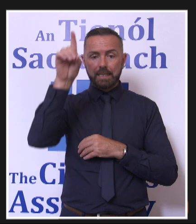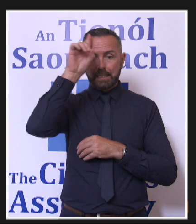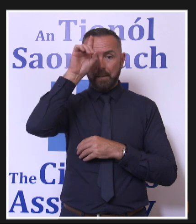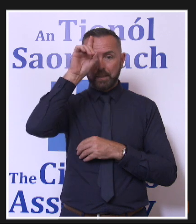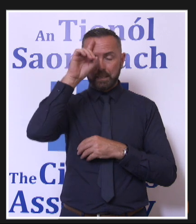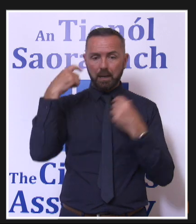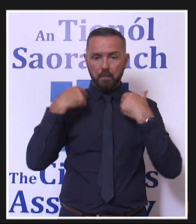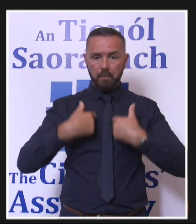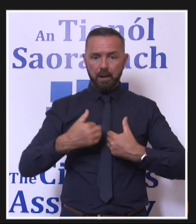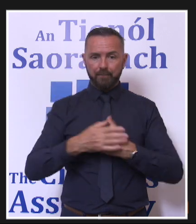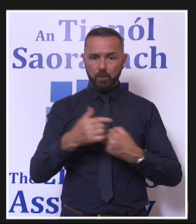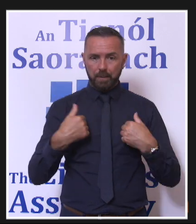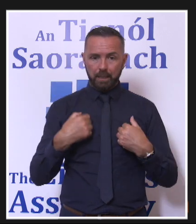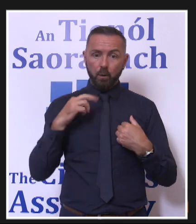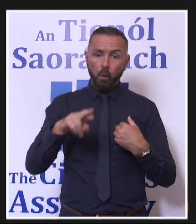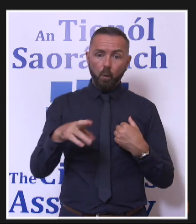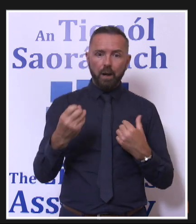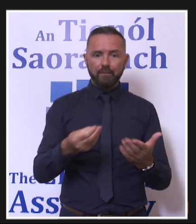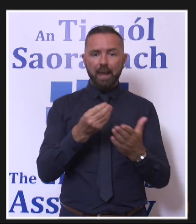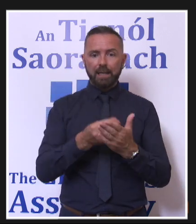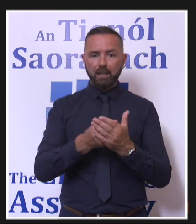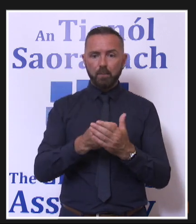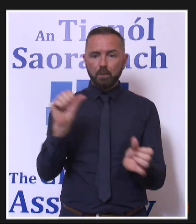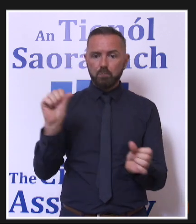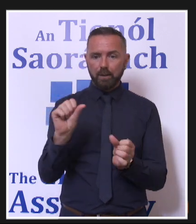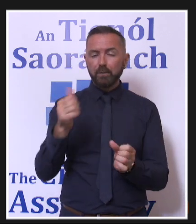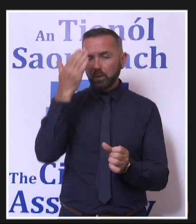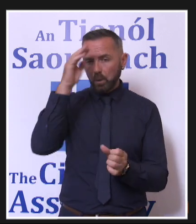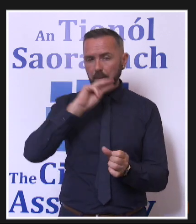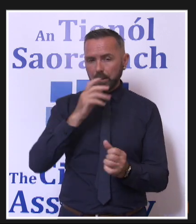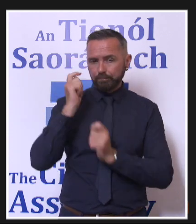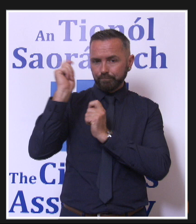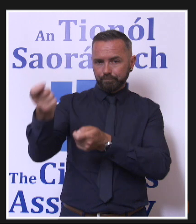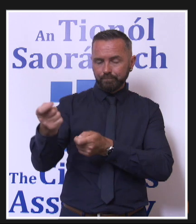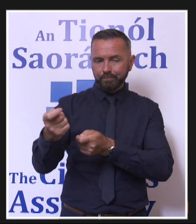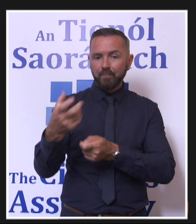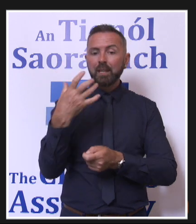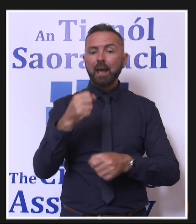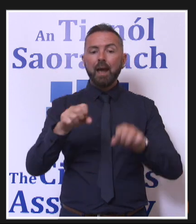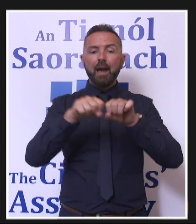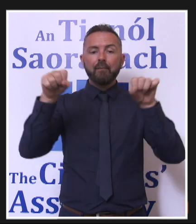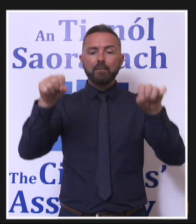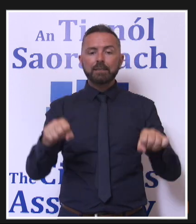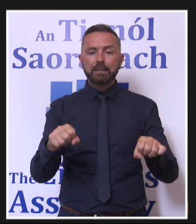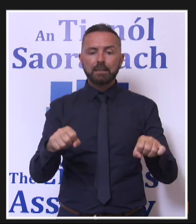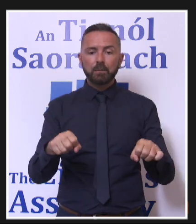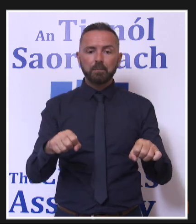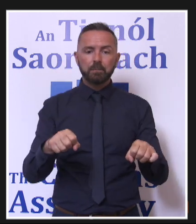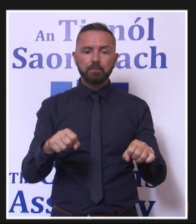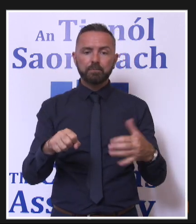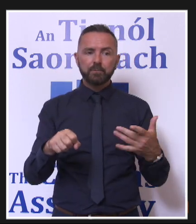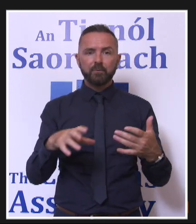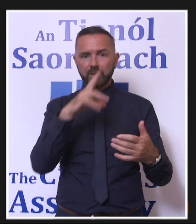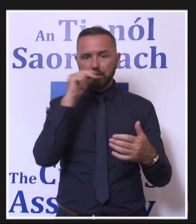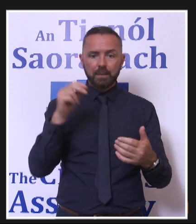have the economic brief. If that, do you see where I'm coming from? I think having a system that you've got to have the city. The